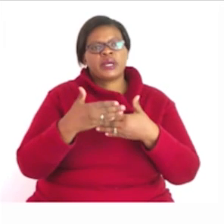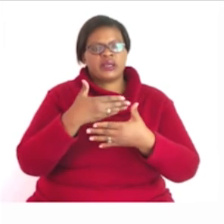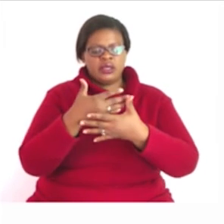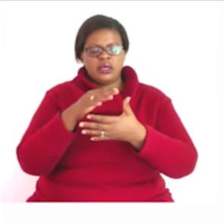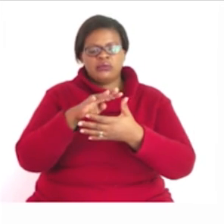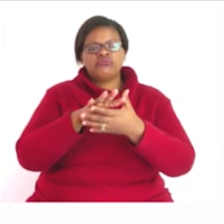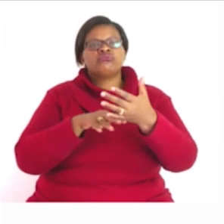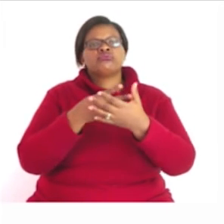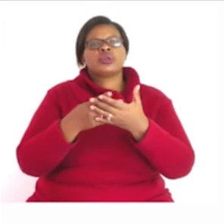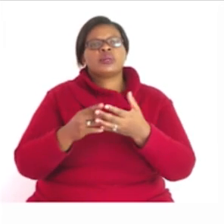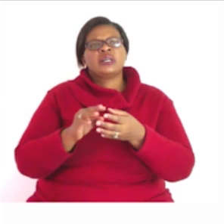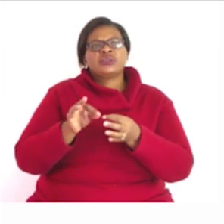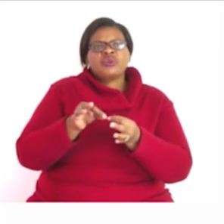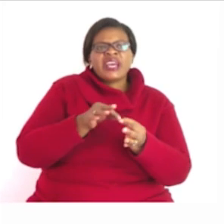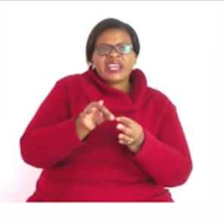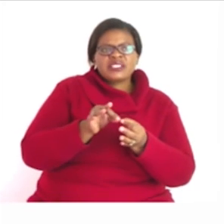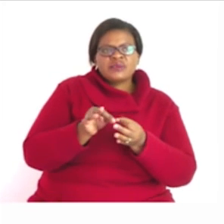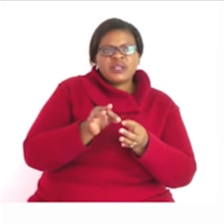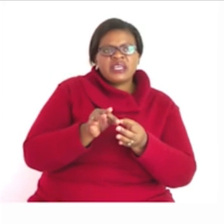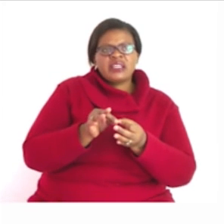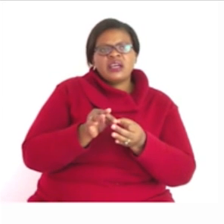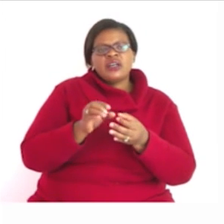can explain to you what is a column.